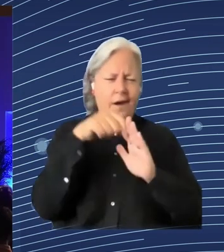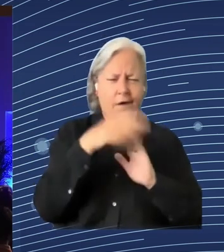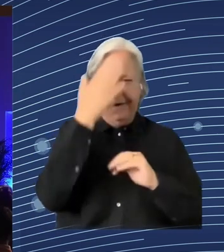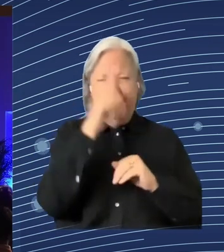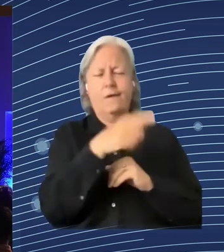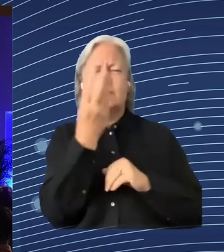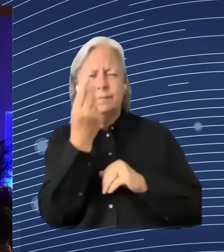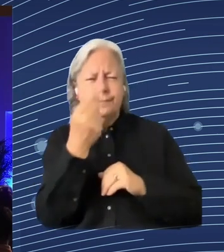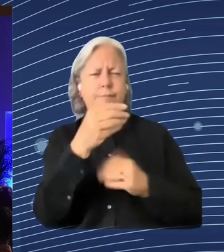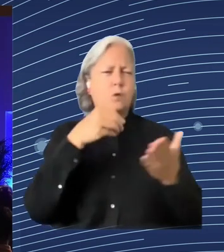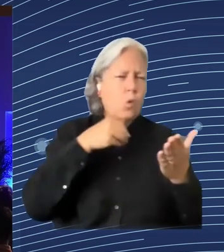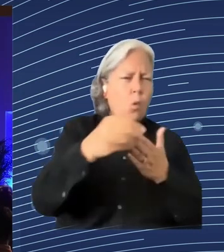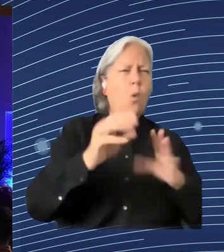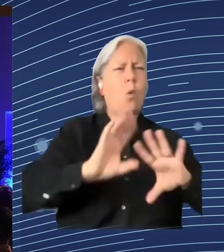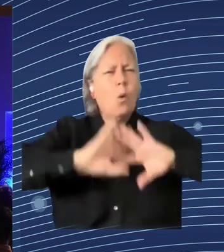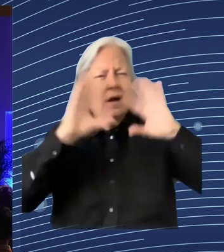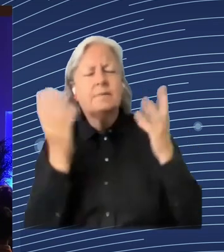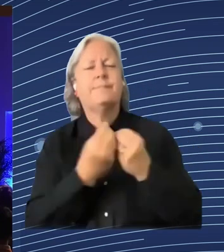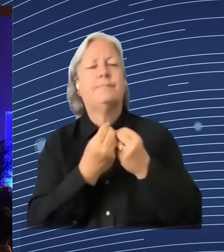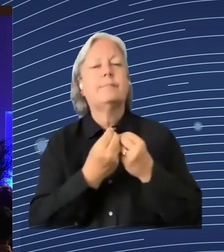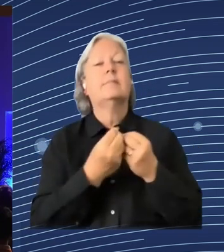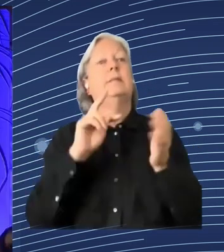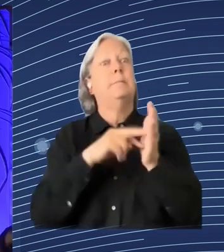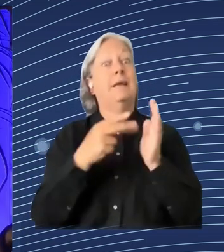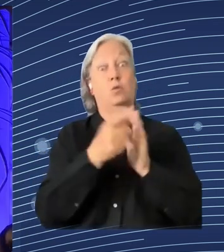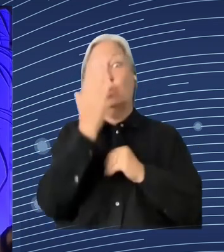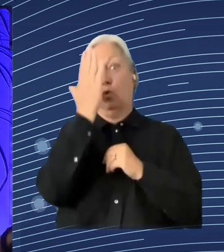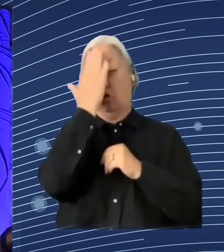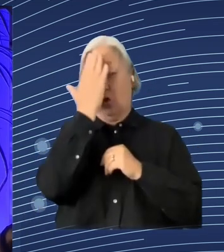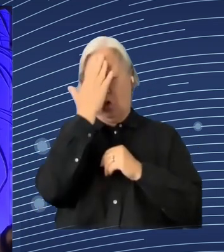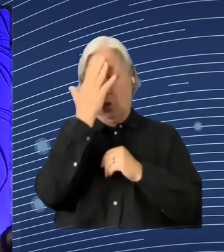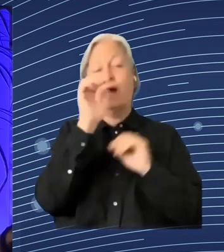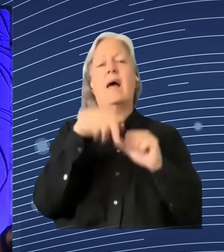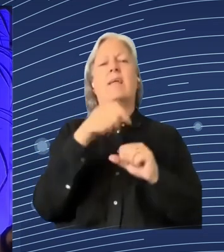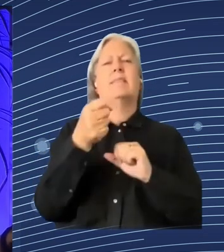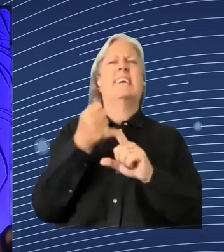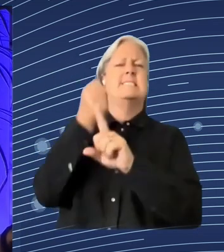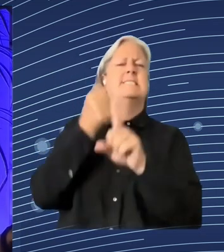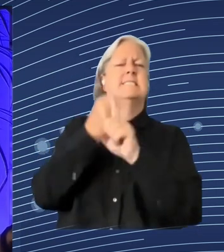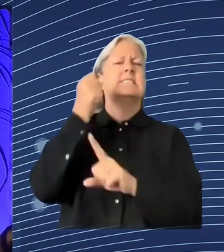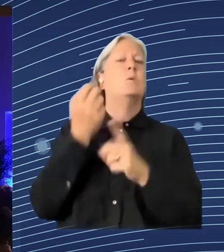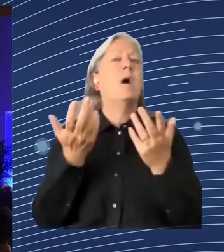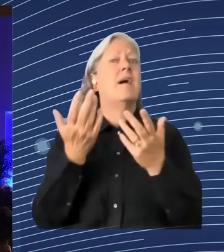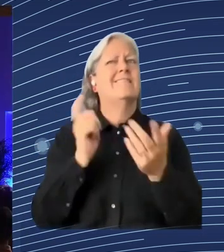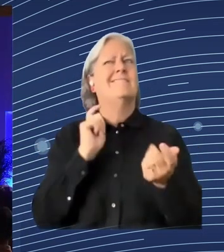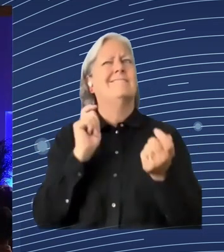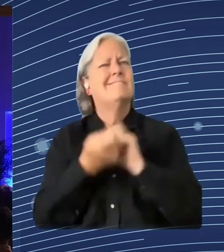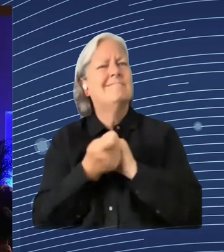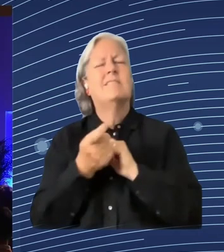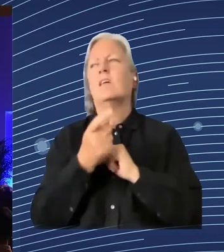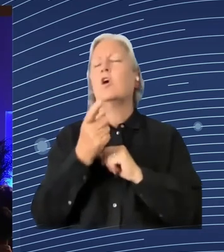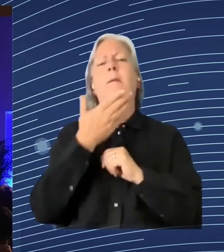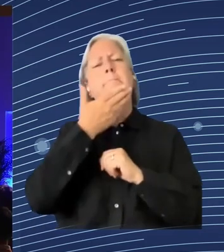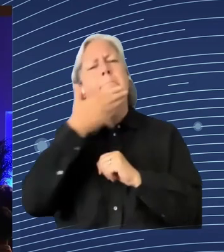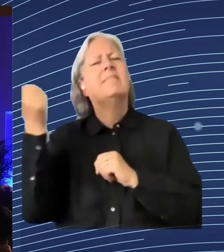this, you can advocate for better policies in relation to air pollution or air quality